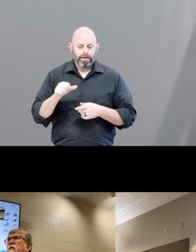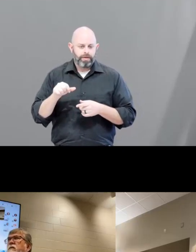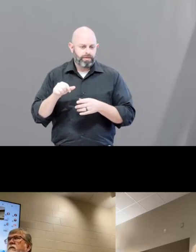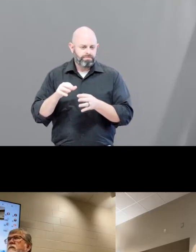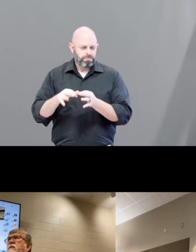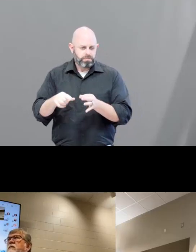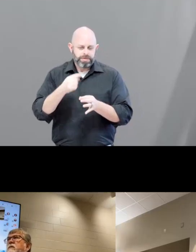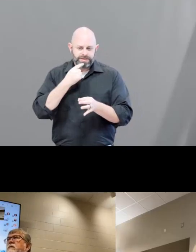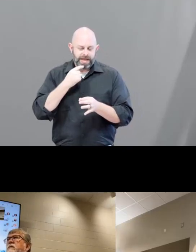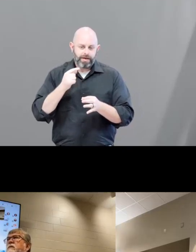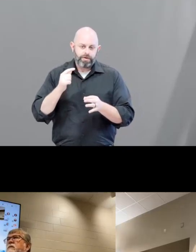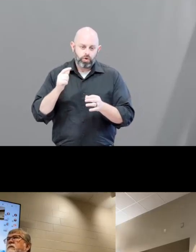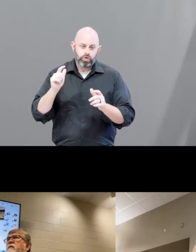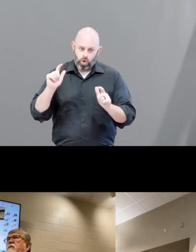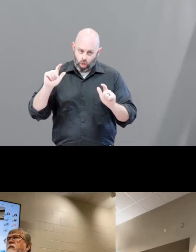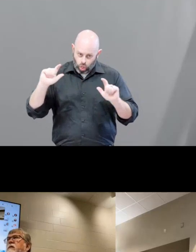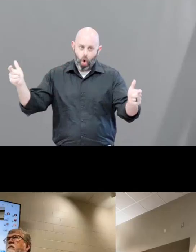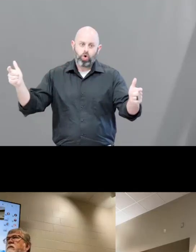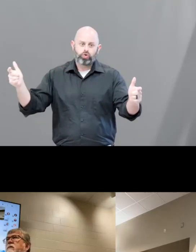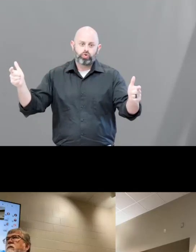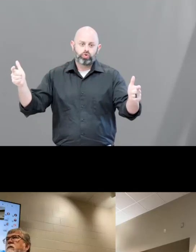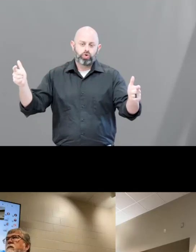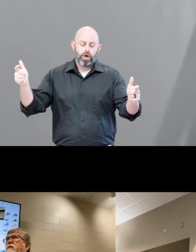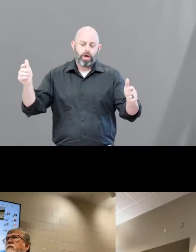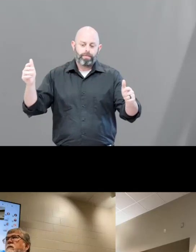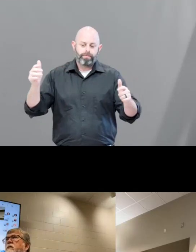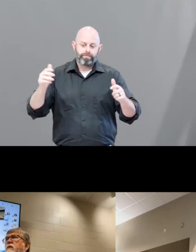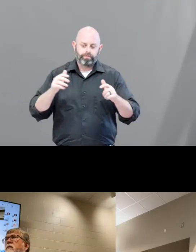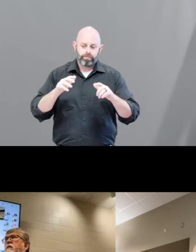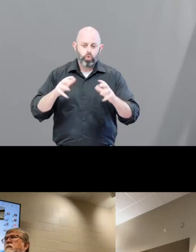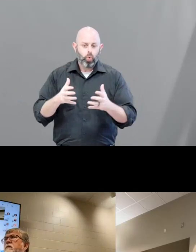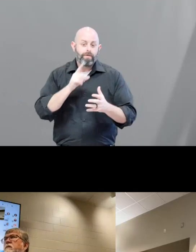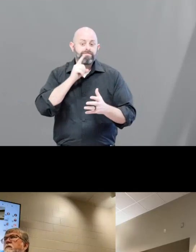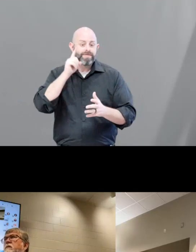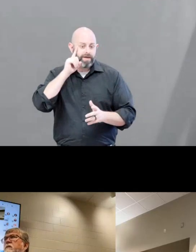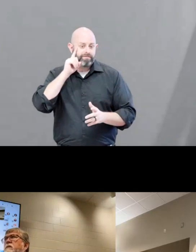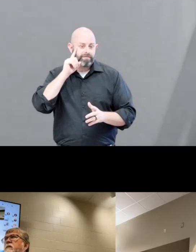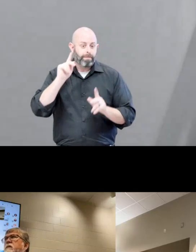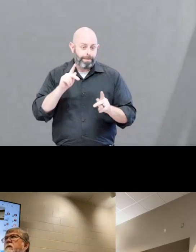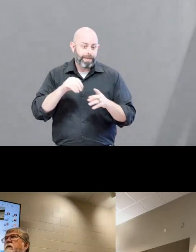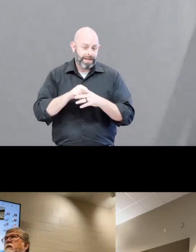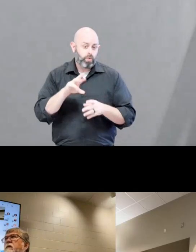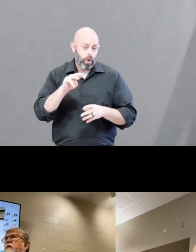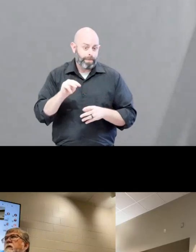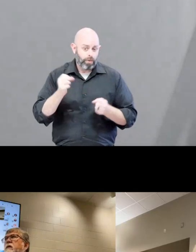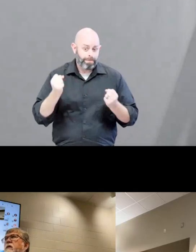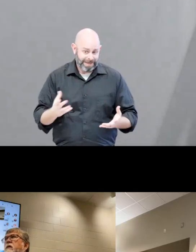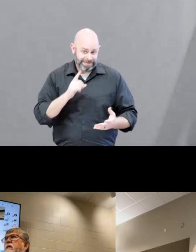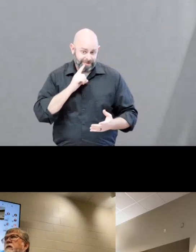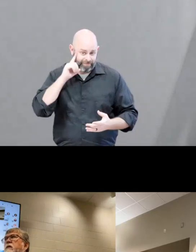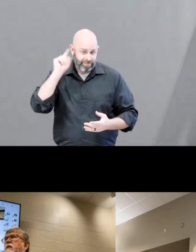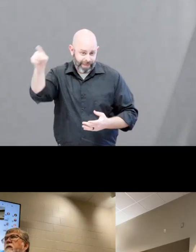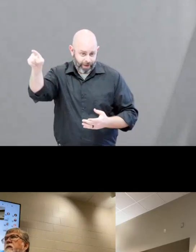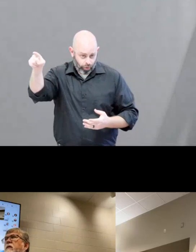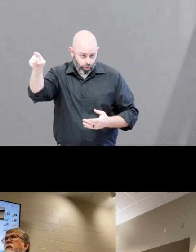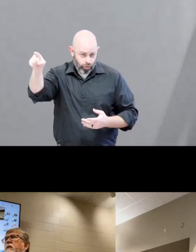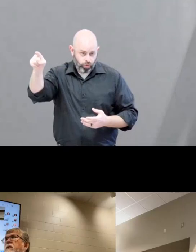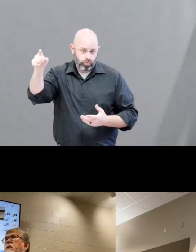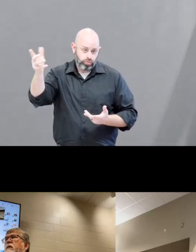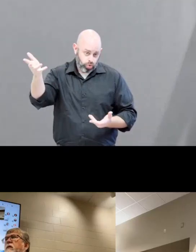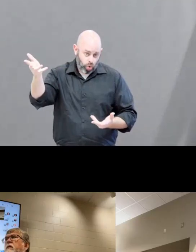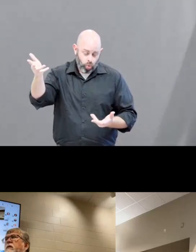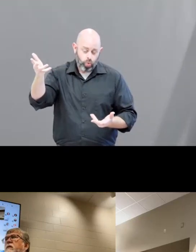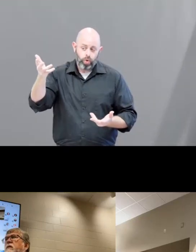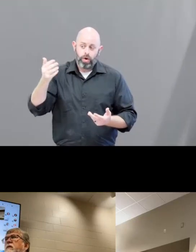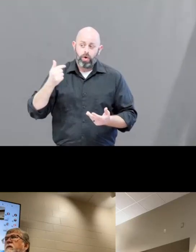is a pretty large group of deaf folks in Rocky Mount. And so,